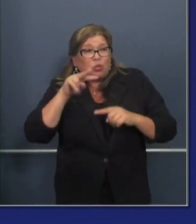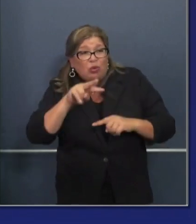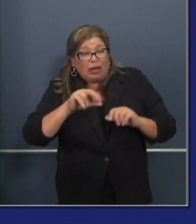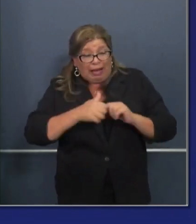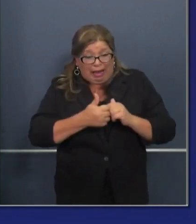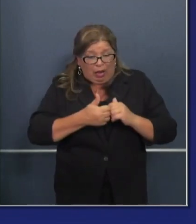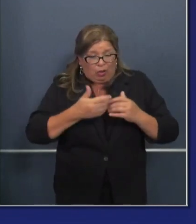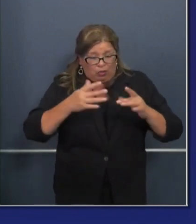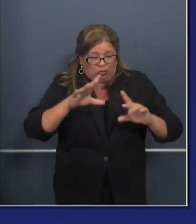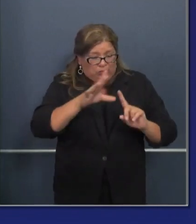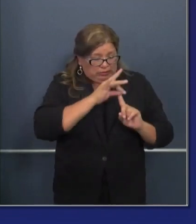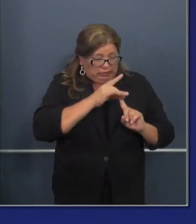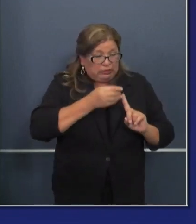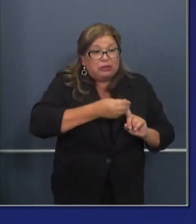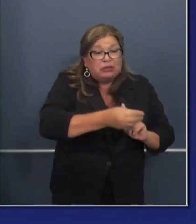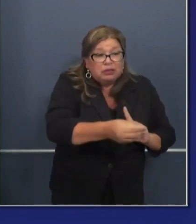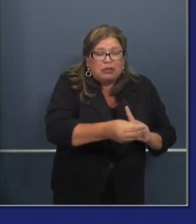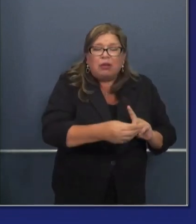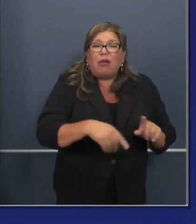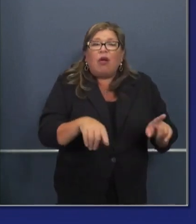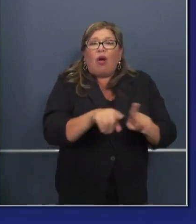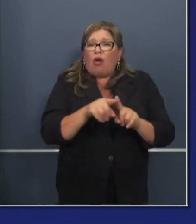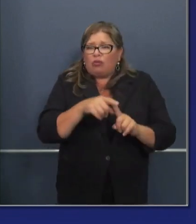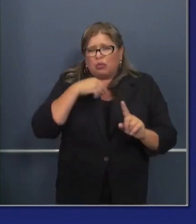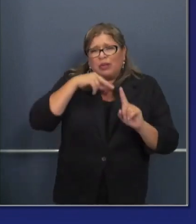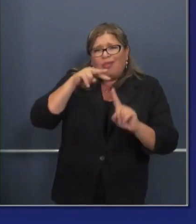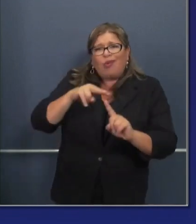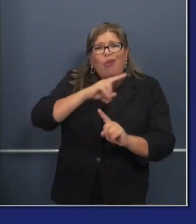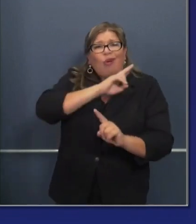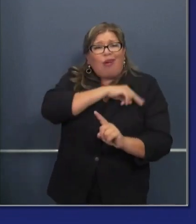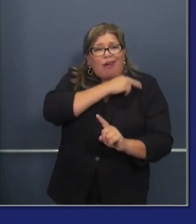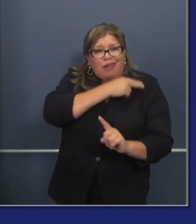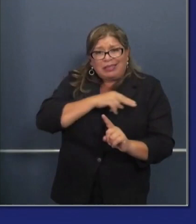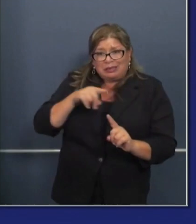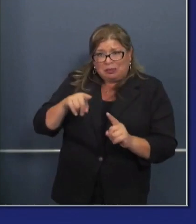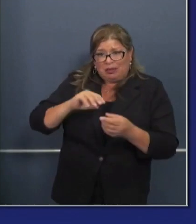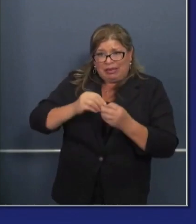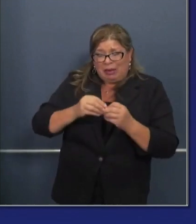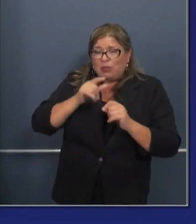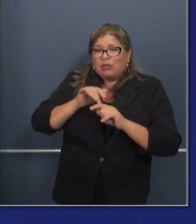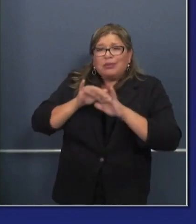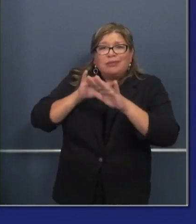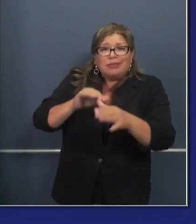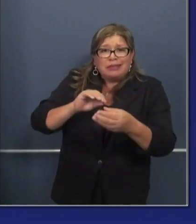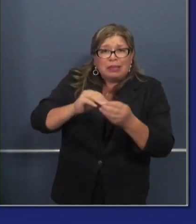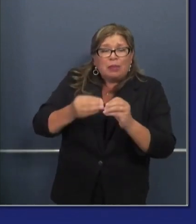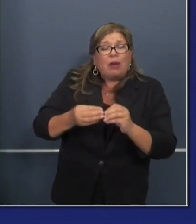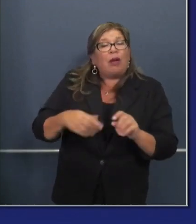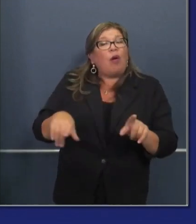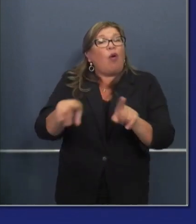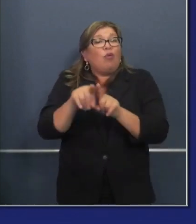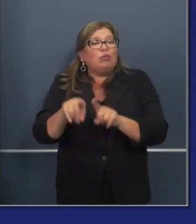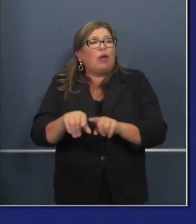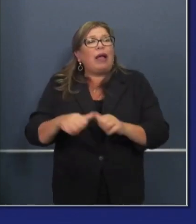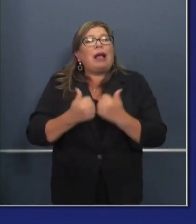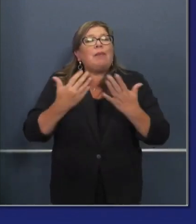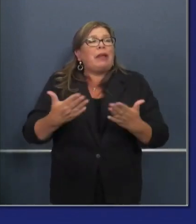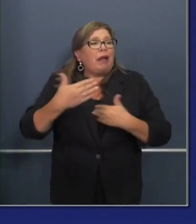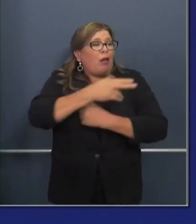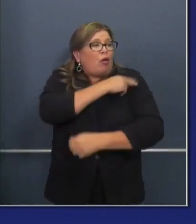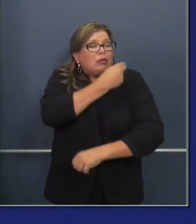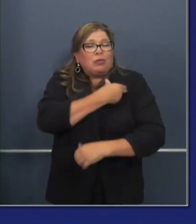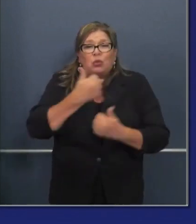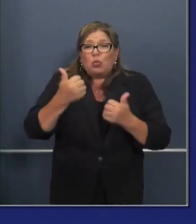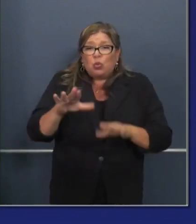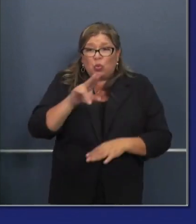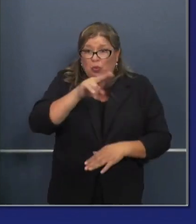increasing hospitalization numbers, and then the ability of that hospital capacity in a certain county to manage those